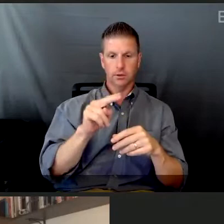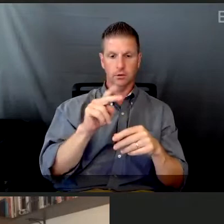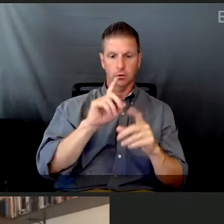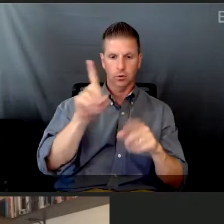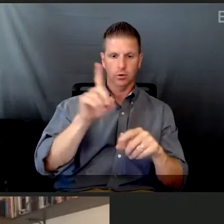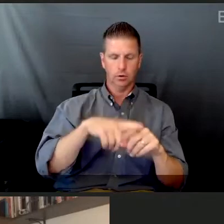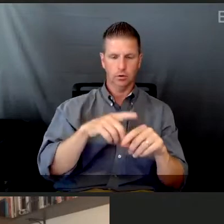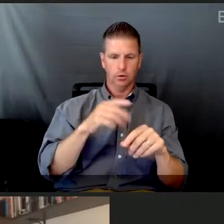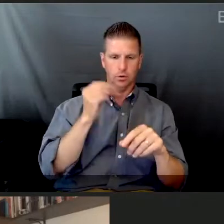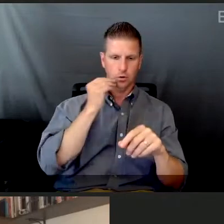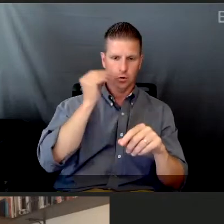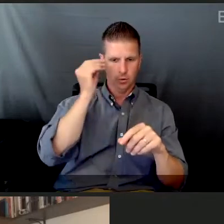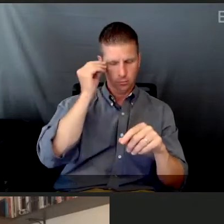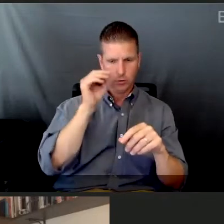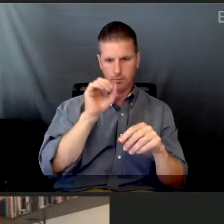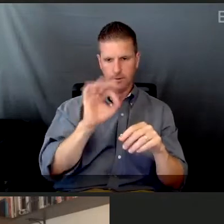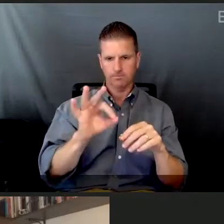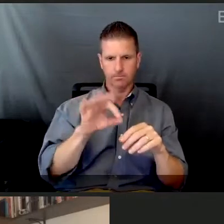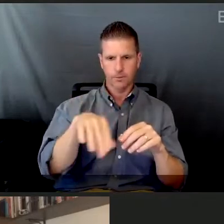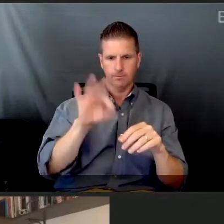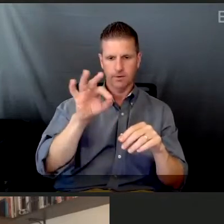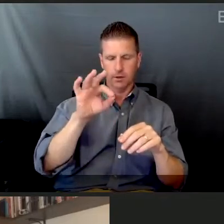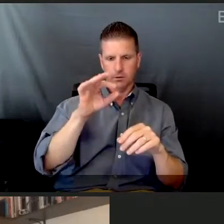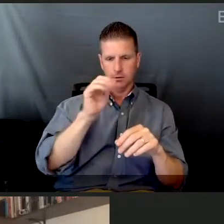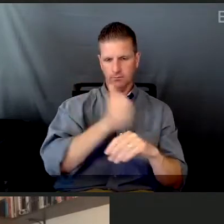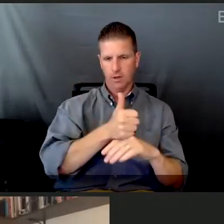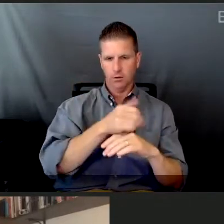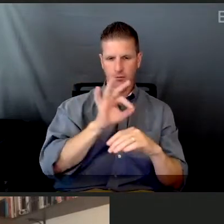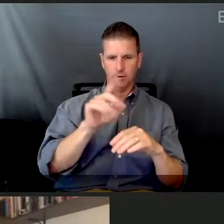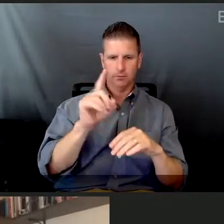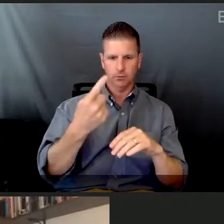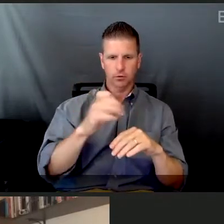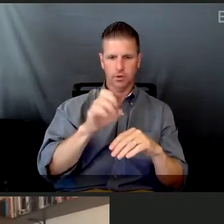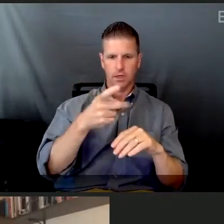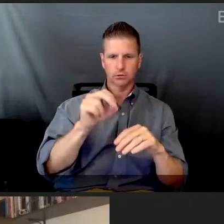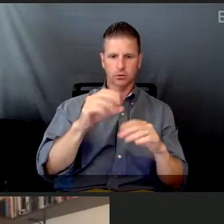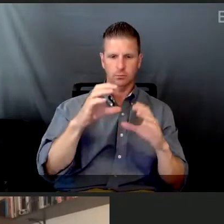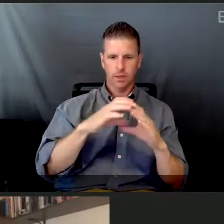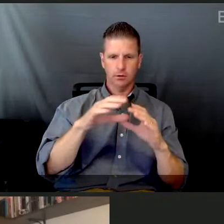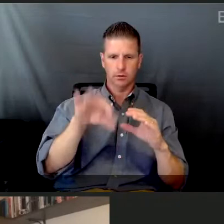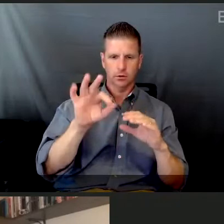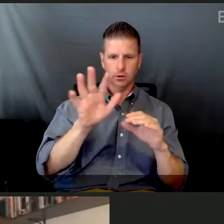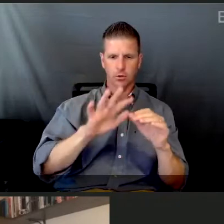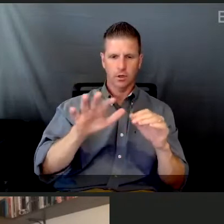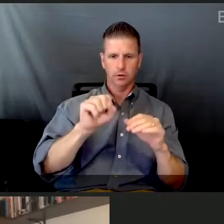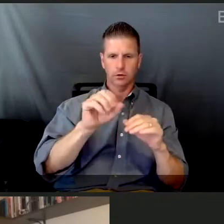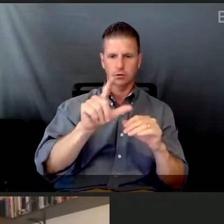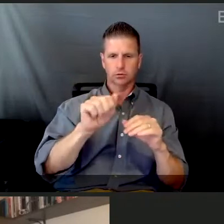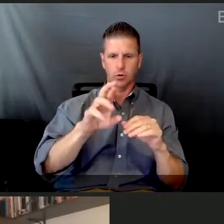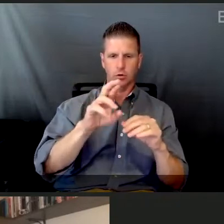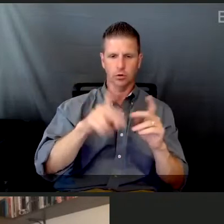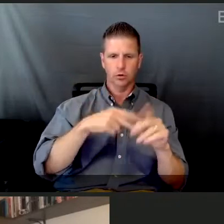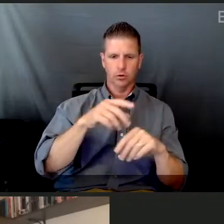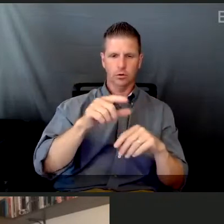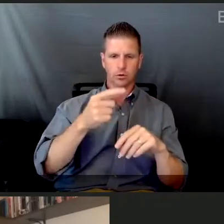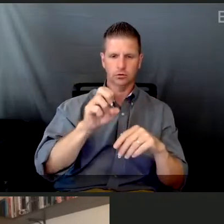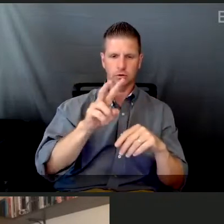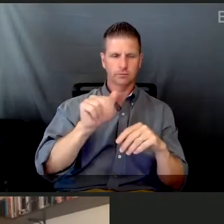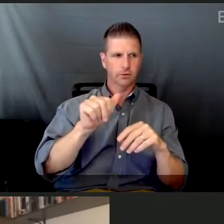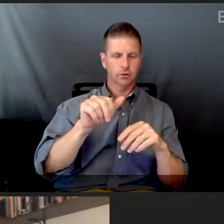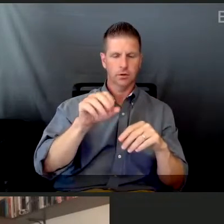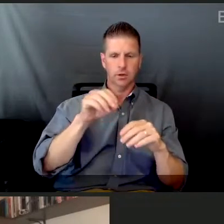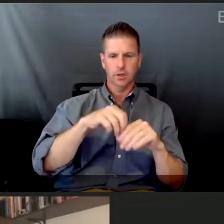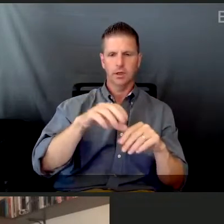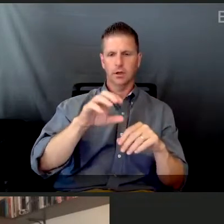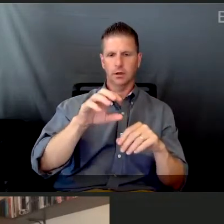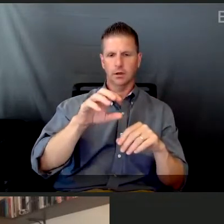the home of the founding fathers of the first exoplanet that was detected around the solar type star, which is Geneva Observatory in